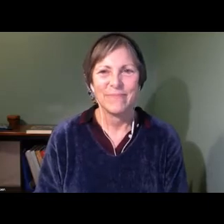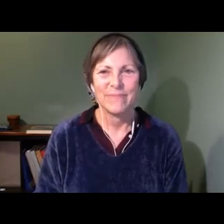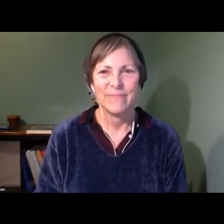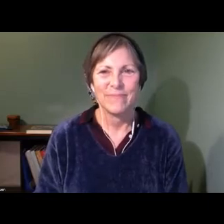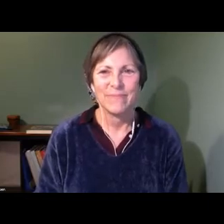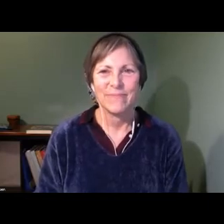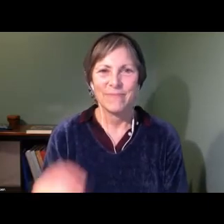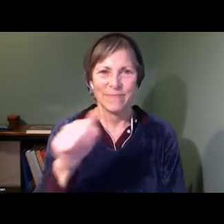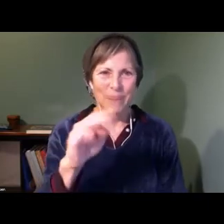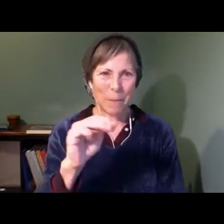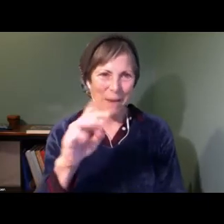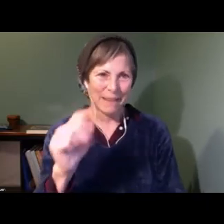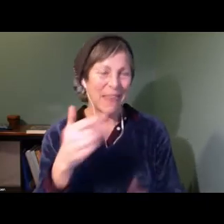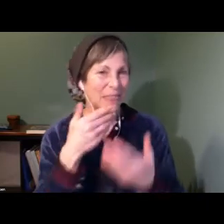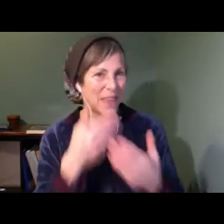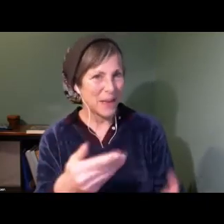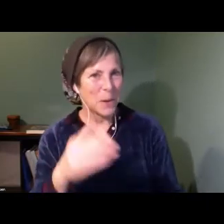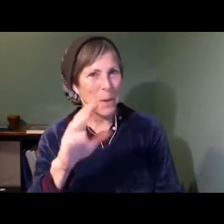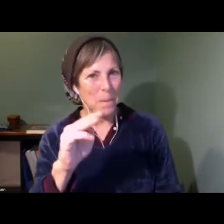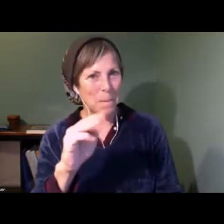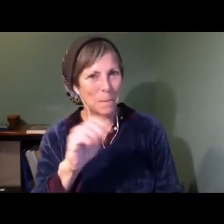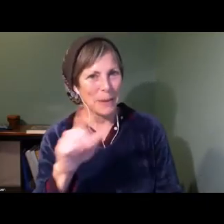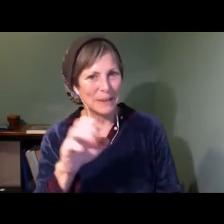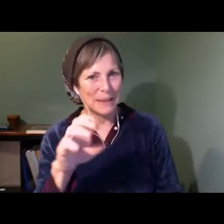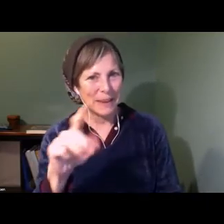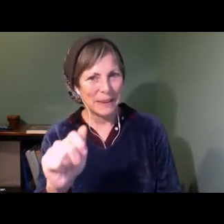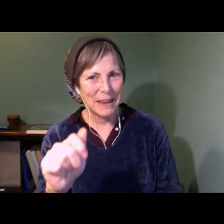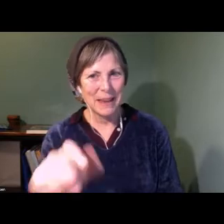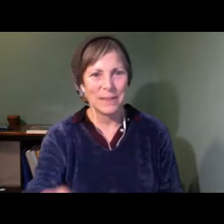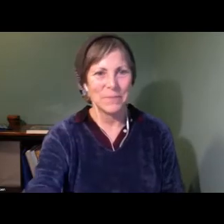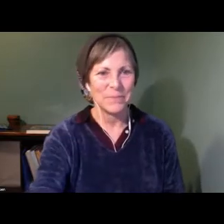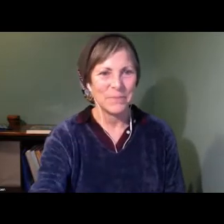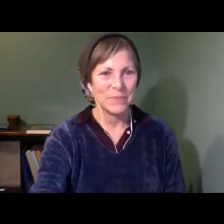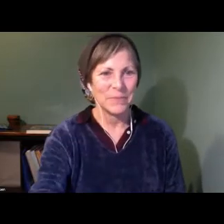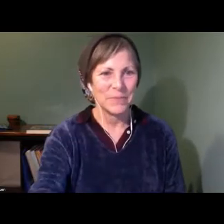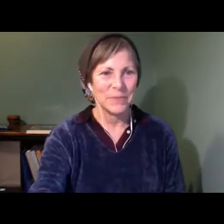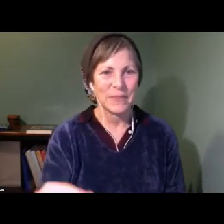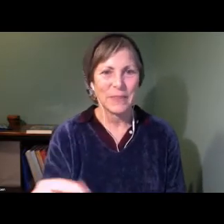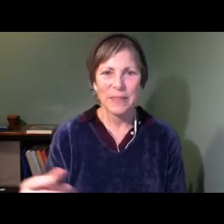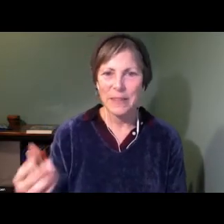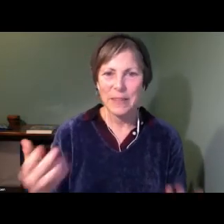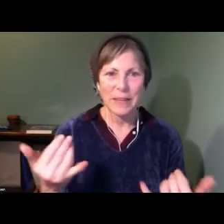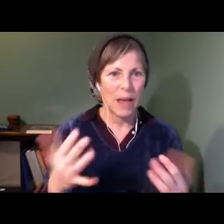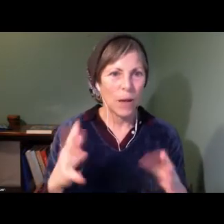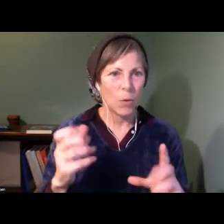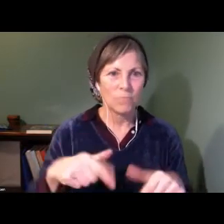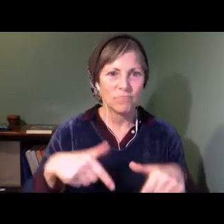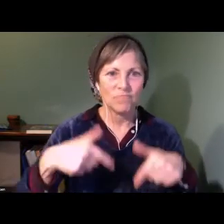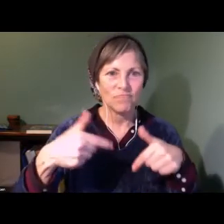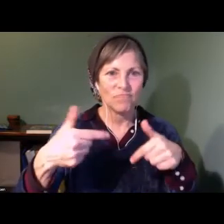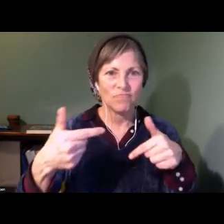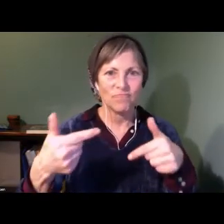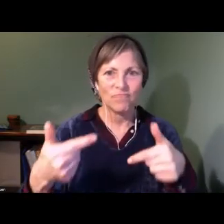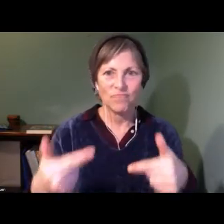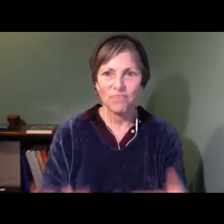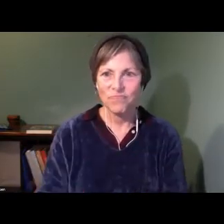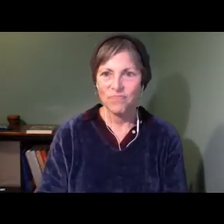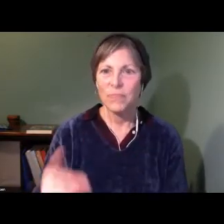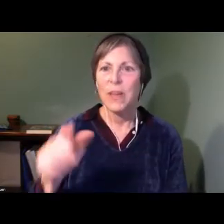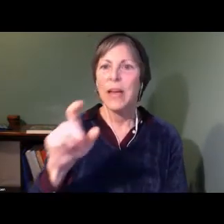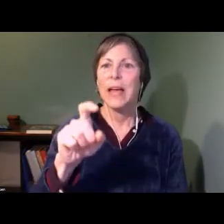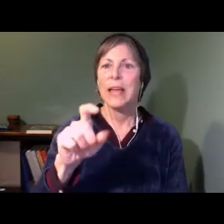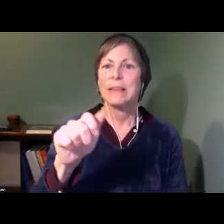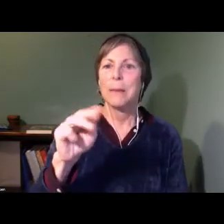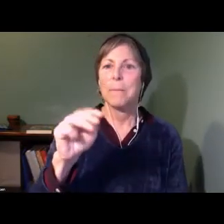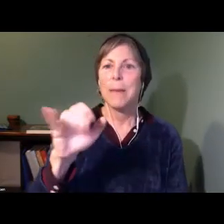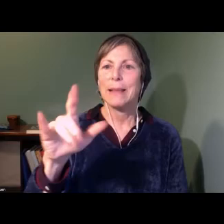Thank you Mazada. Jamila I'd love to turn to you now for what you would like to say. Hi good evening everyone.